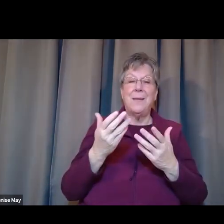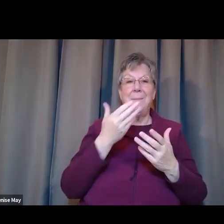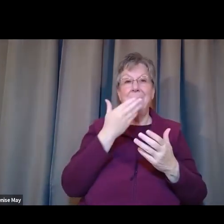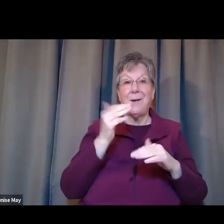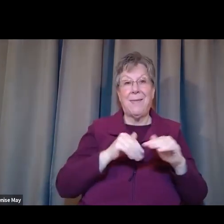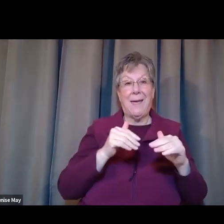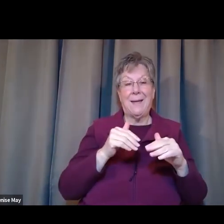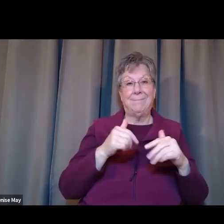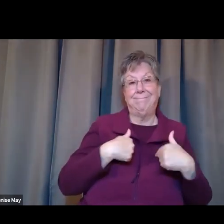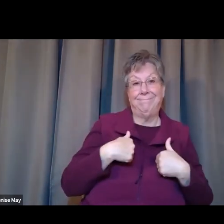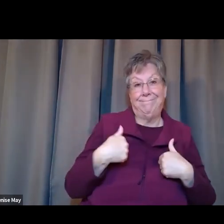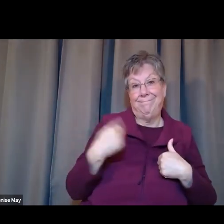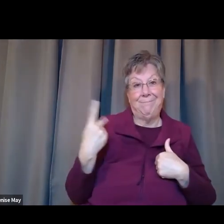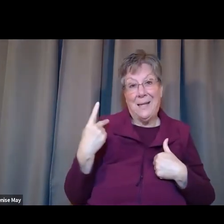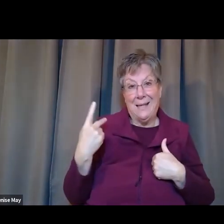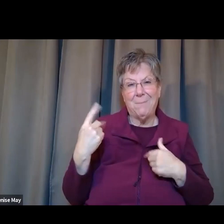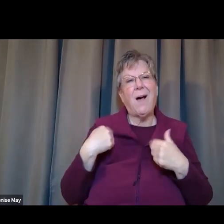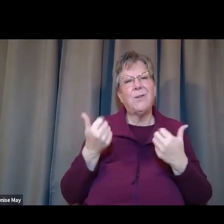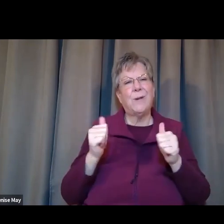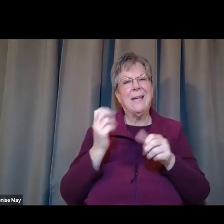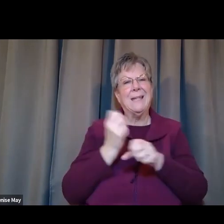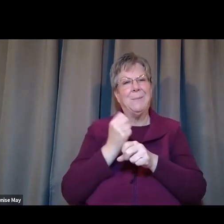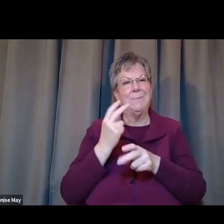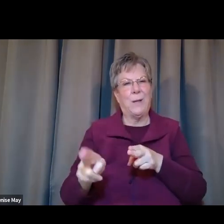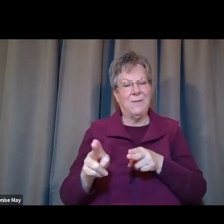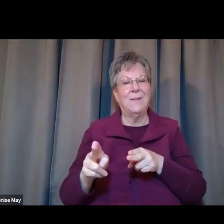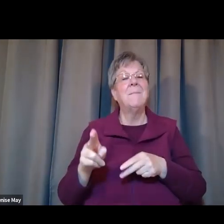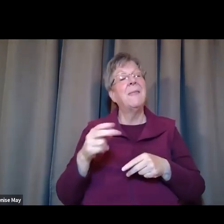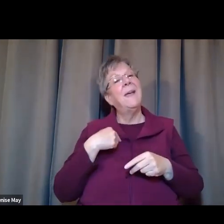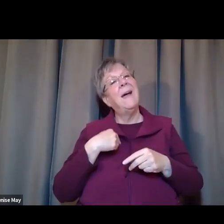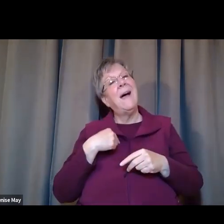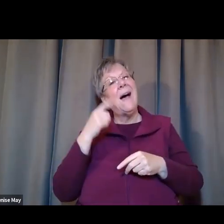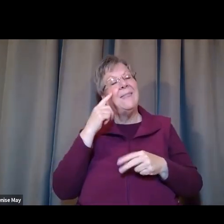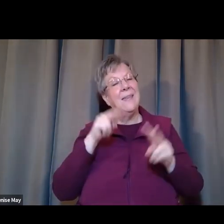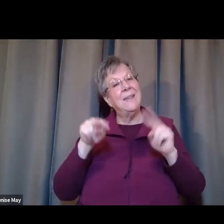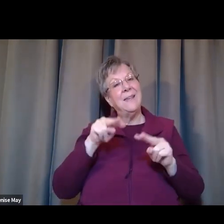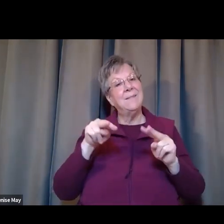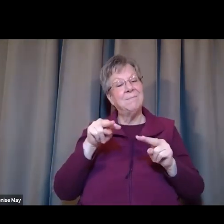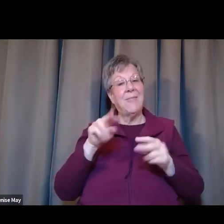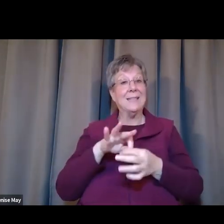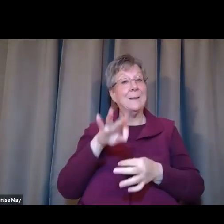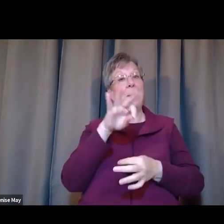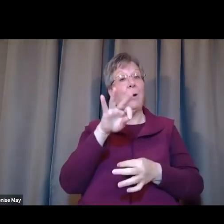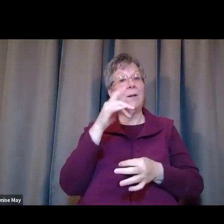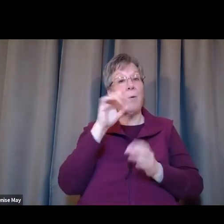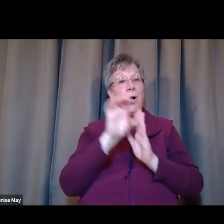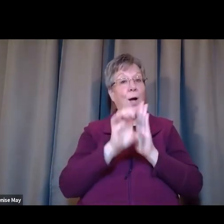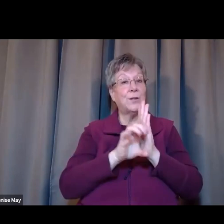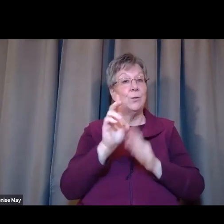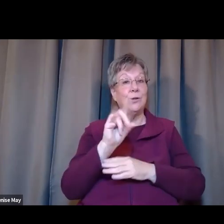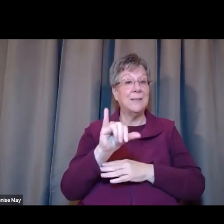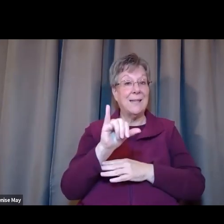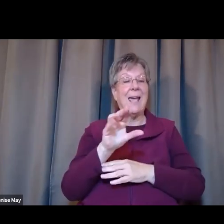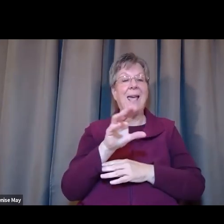brief. I think, look, in the sort of spirit of Constitution Day and sort of